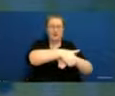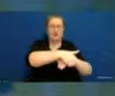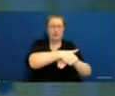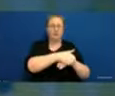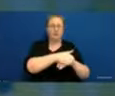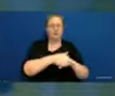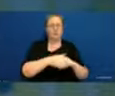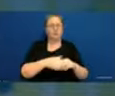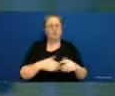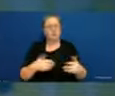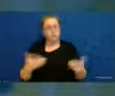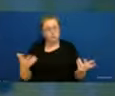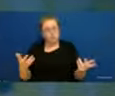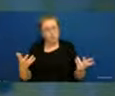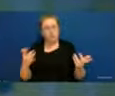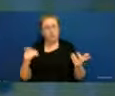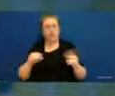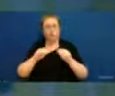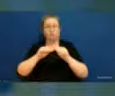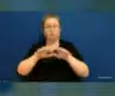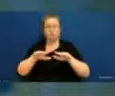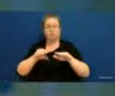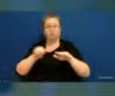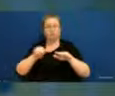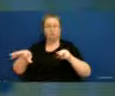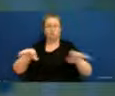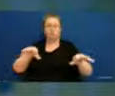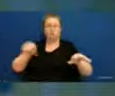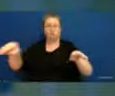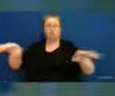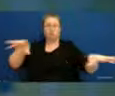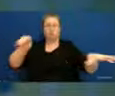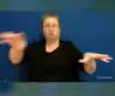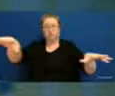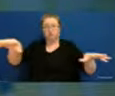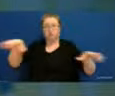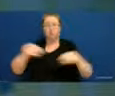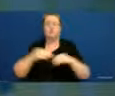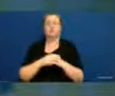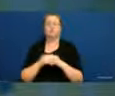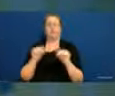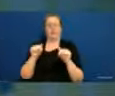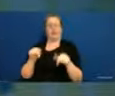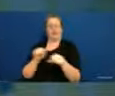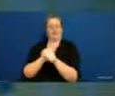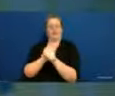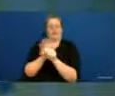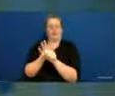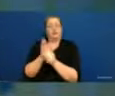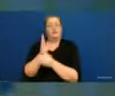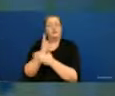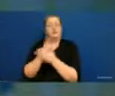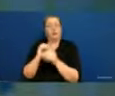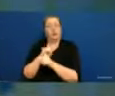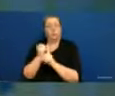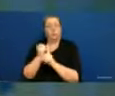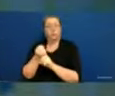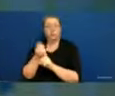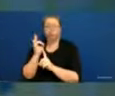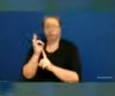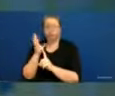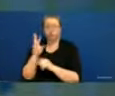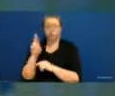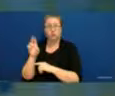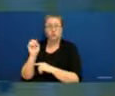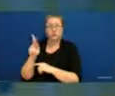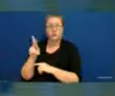that businesses are bad or doing the wrong thing. We are learning from this virus that there are some situations that are